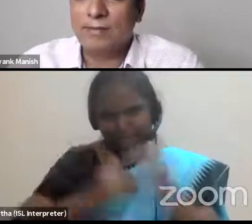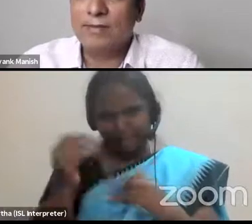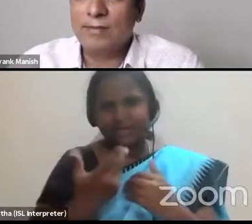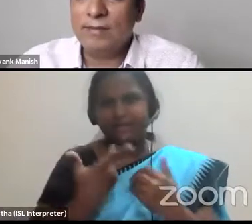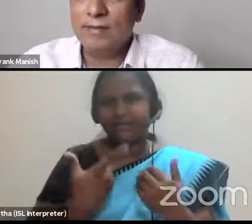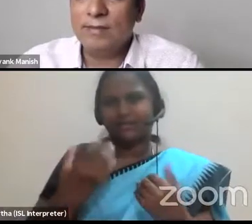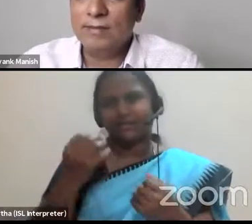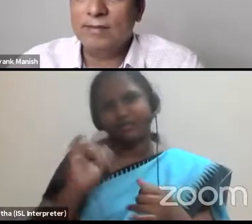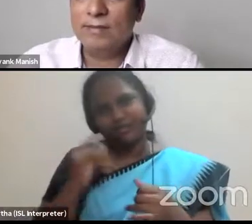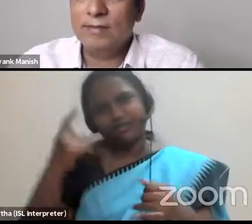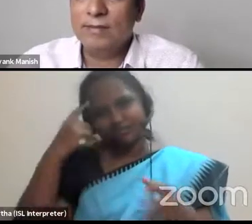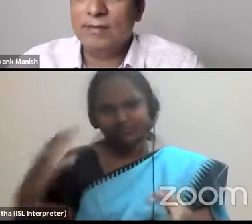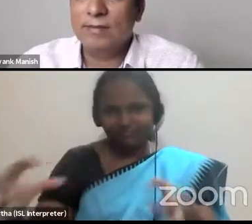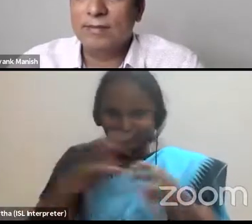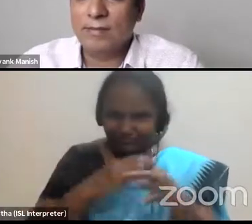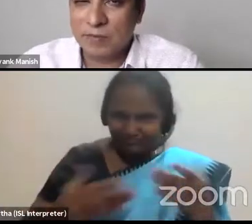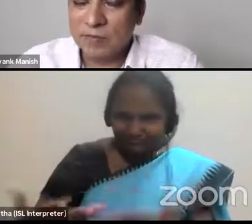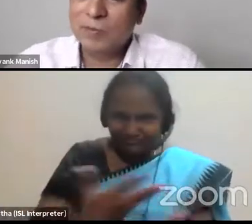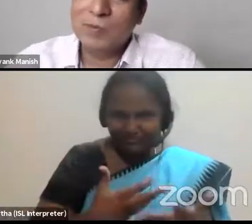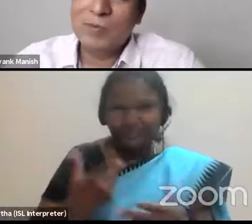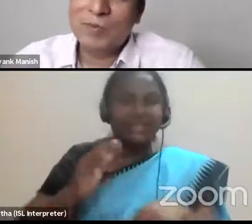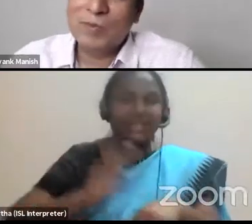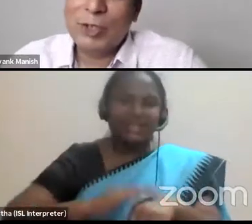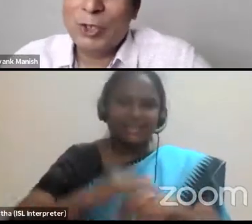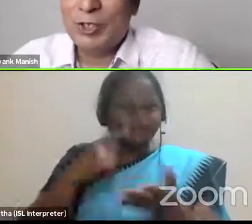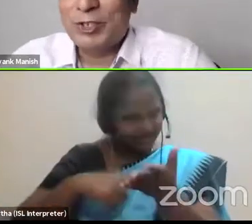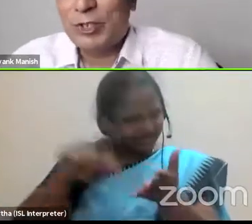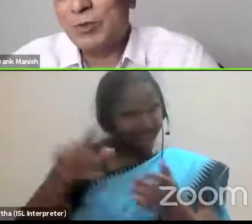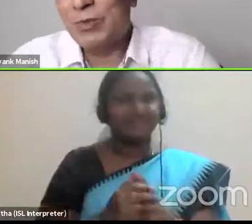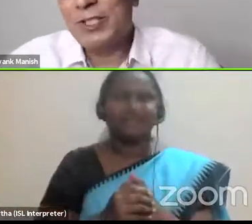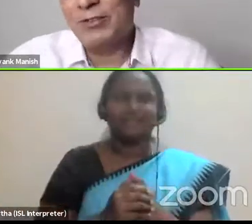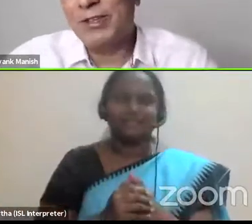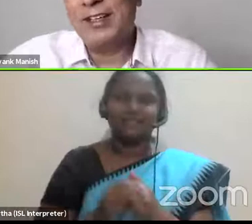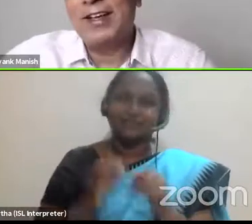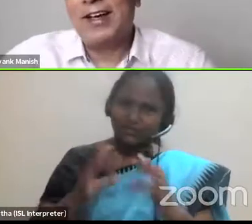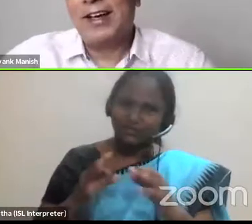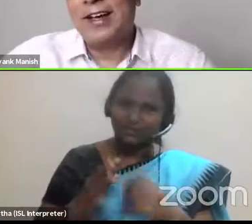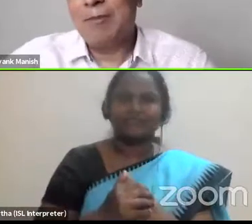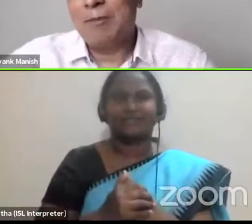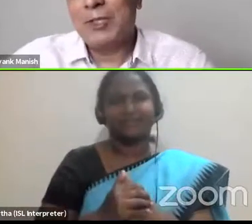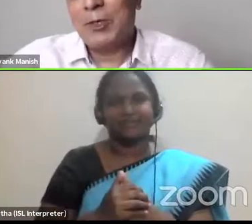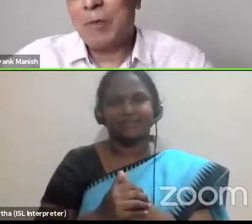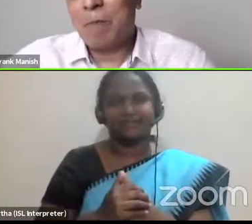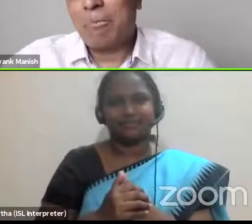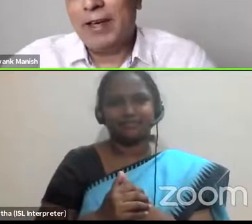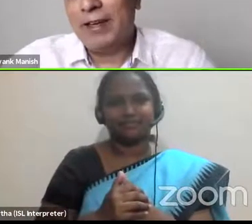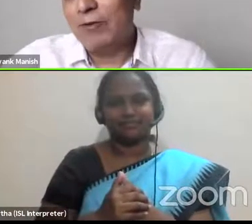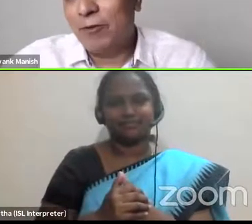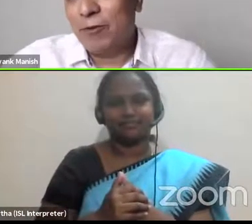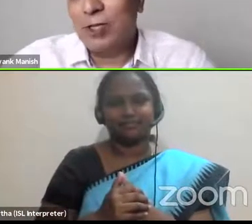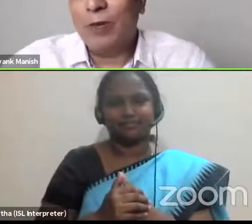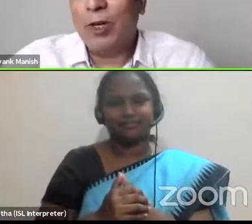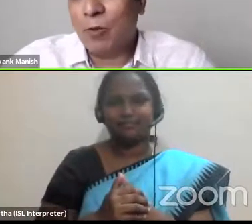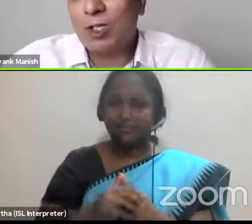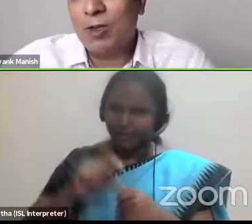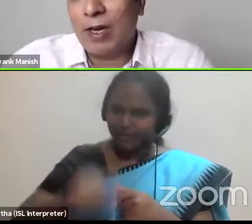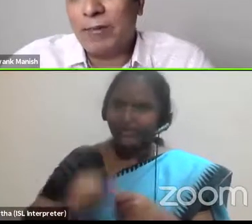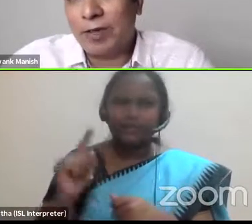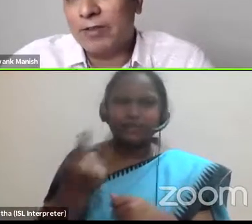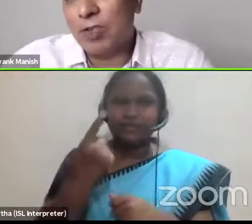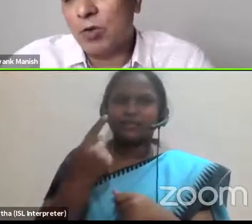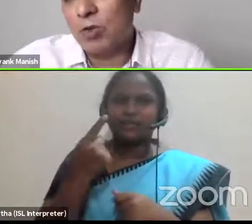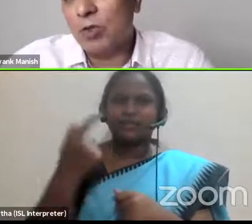also then merged in the hologram experience, right? Sure, most definitely. So first of all, it